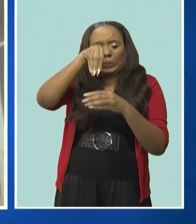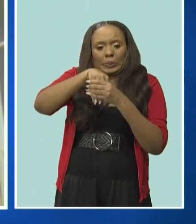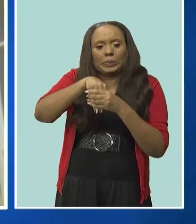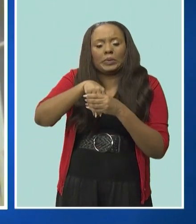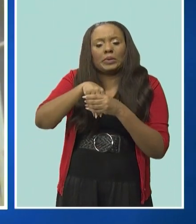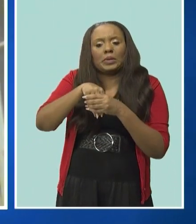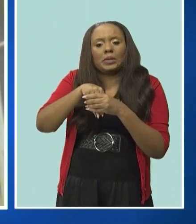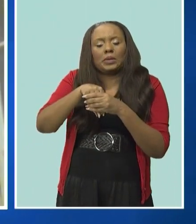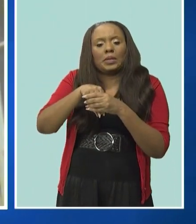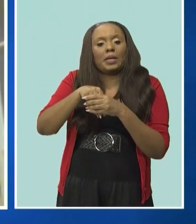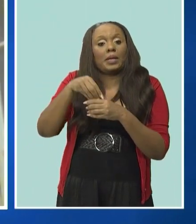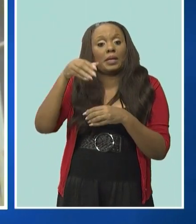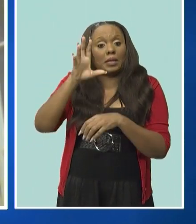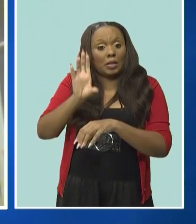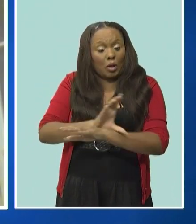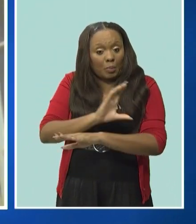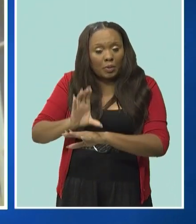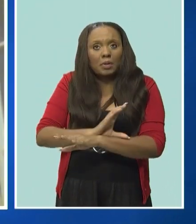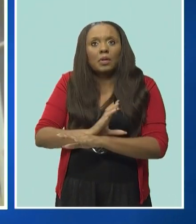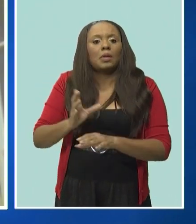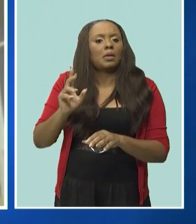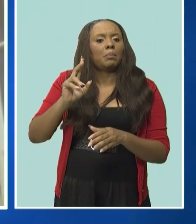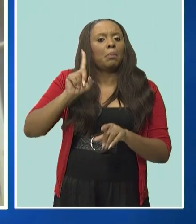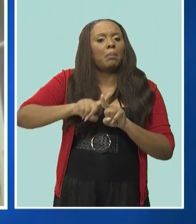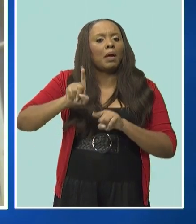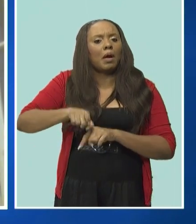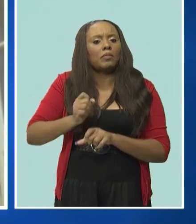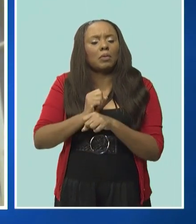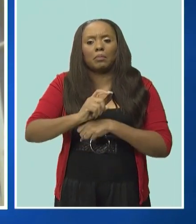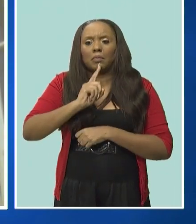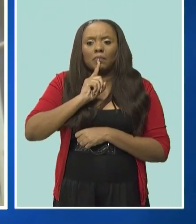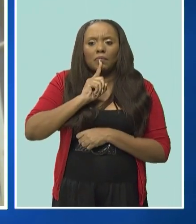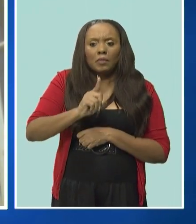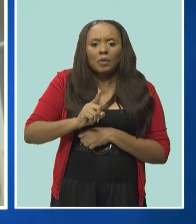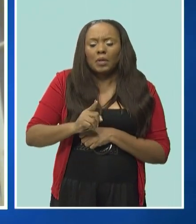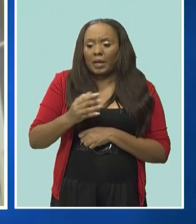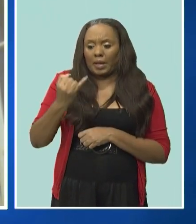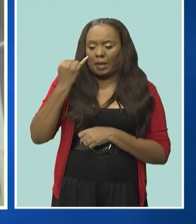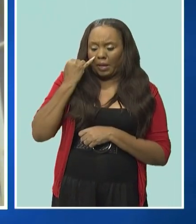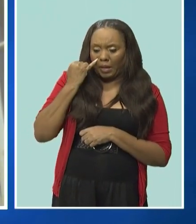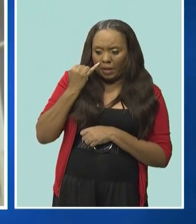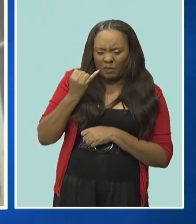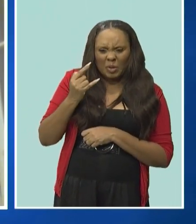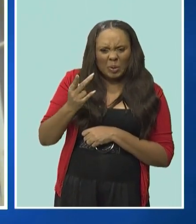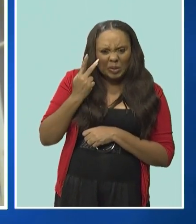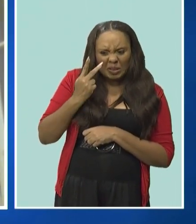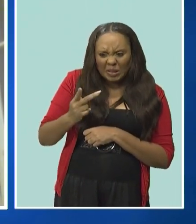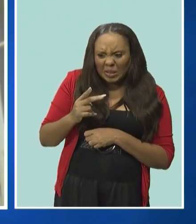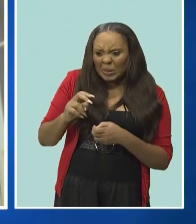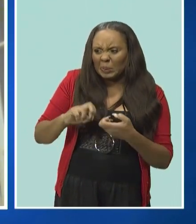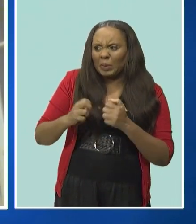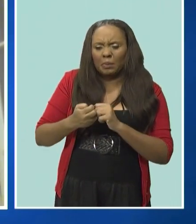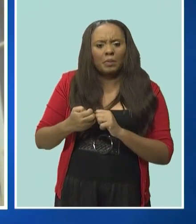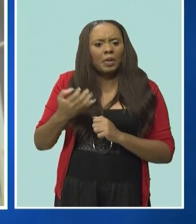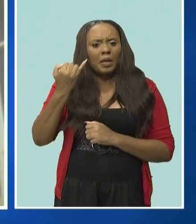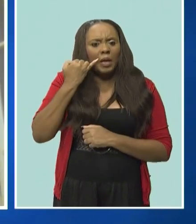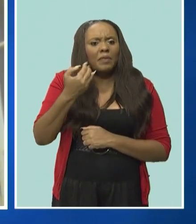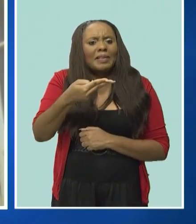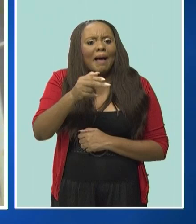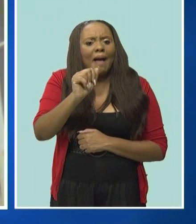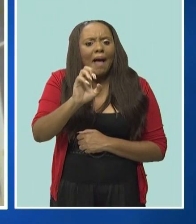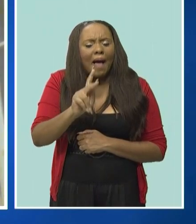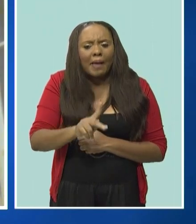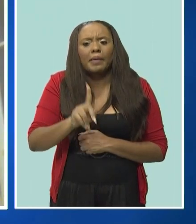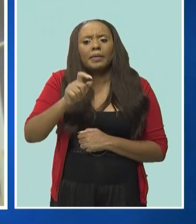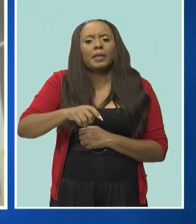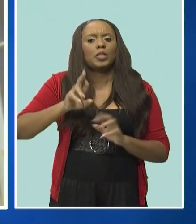that actually mandates that these things actually be reported to either the police or MIS themselves. And I think that that's one